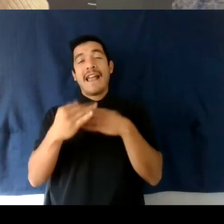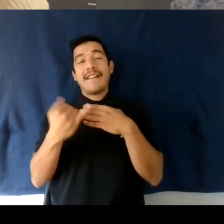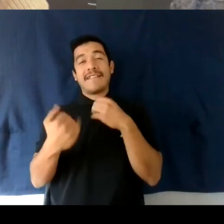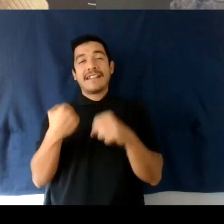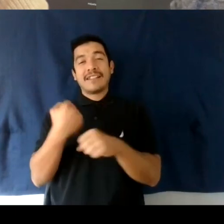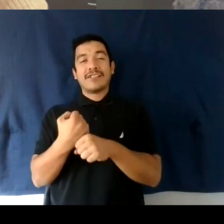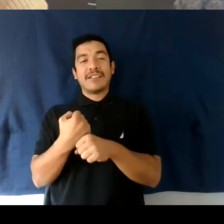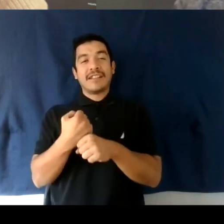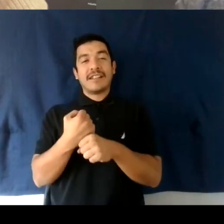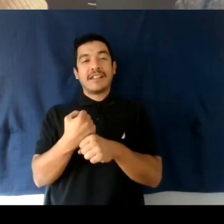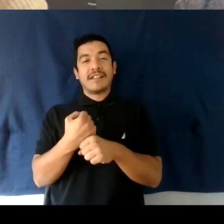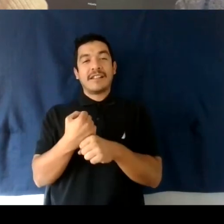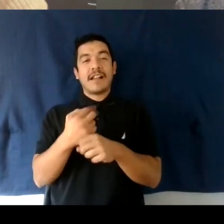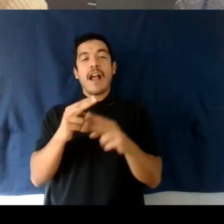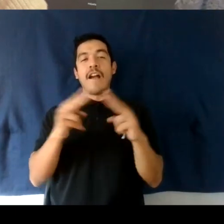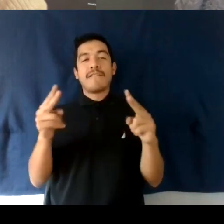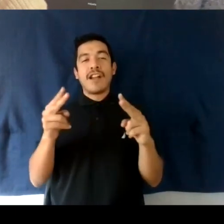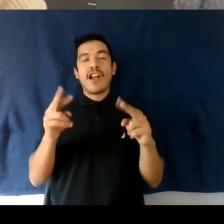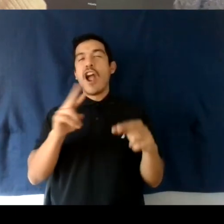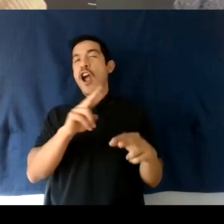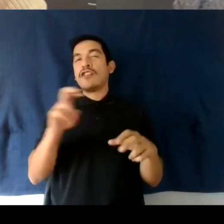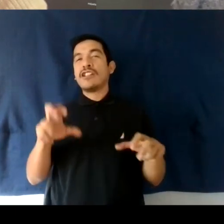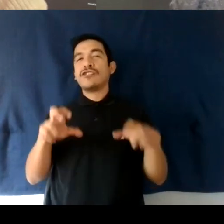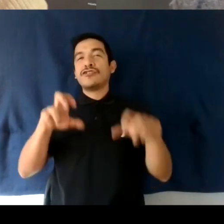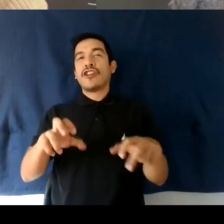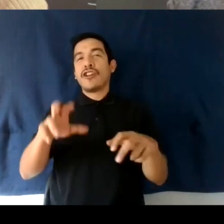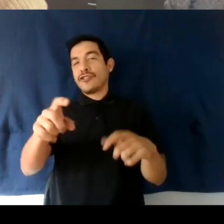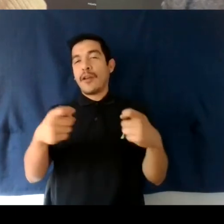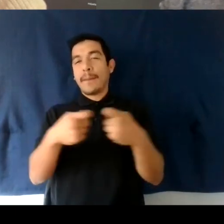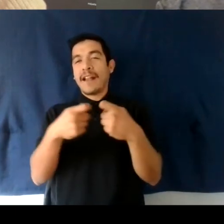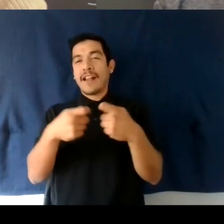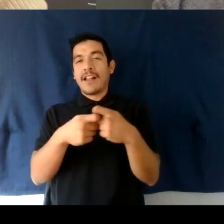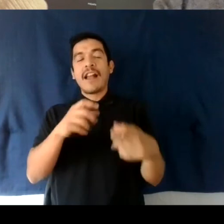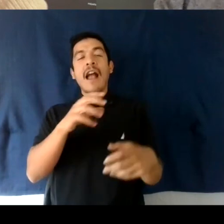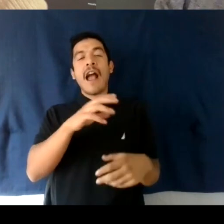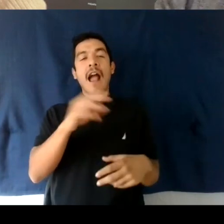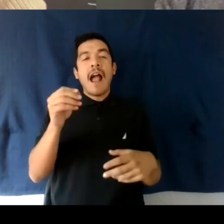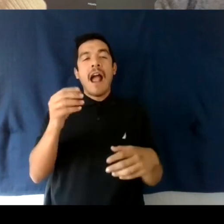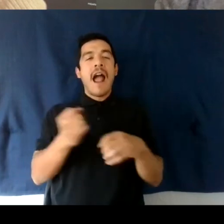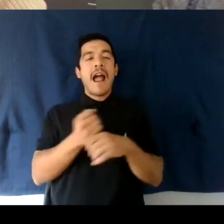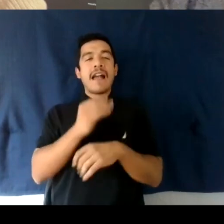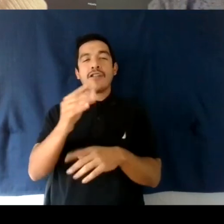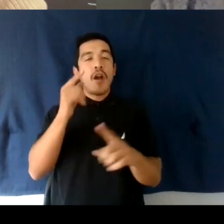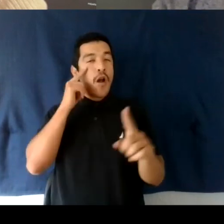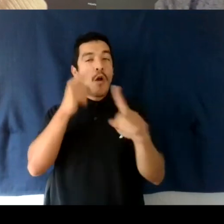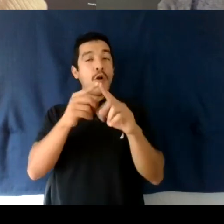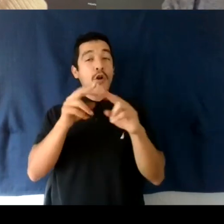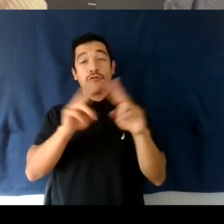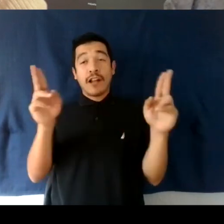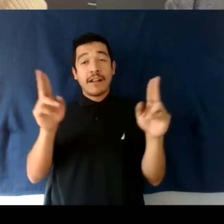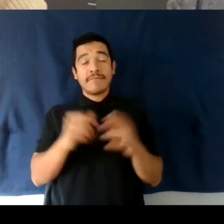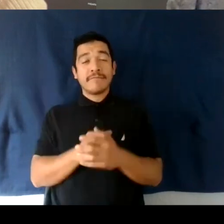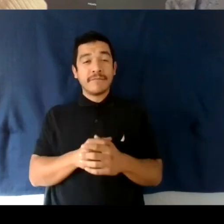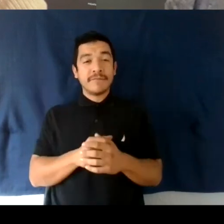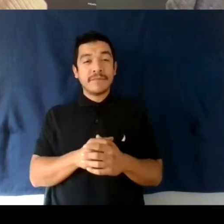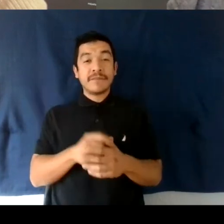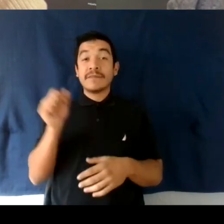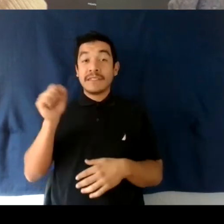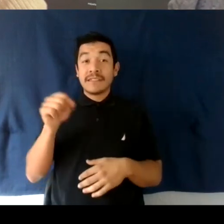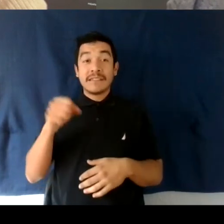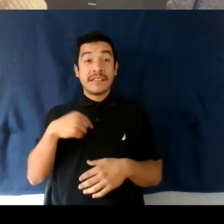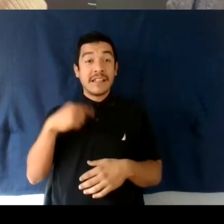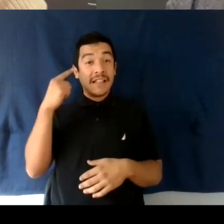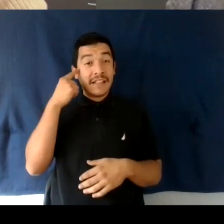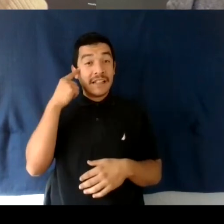year, very recharging and getting those goals ready for the new year. But yeah, I